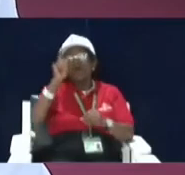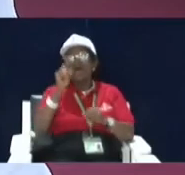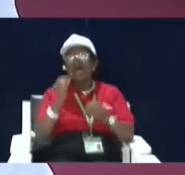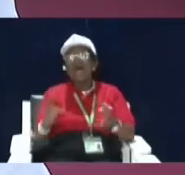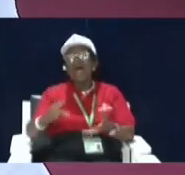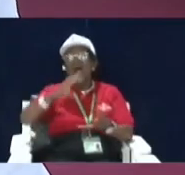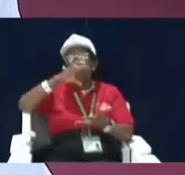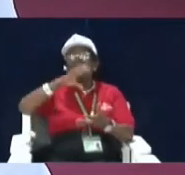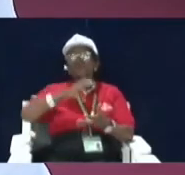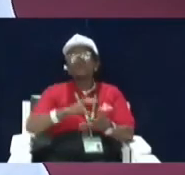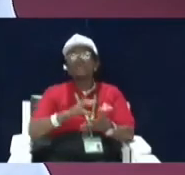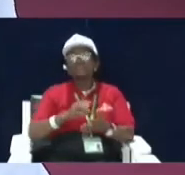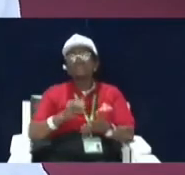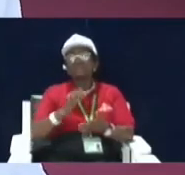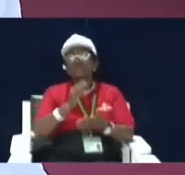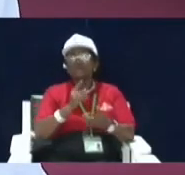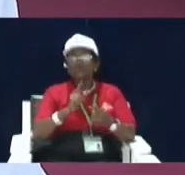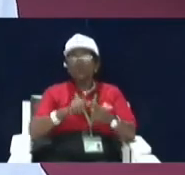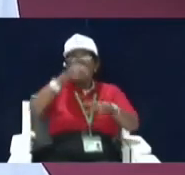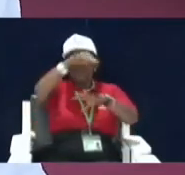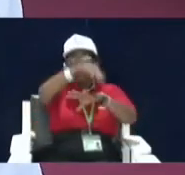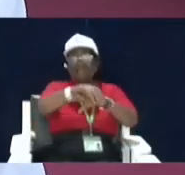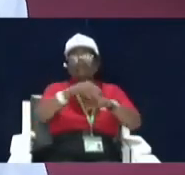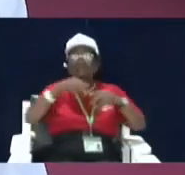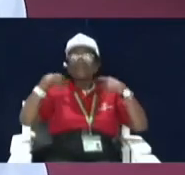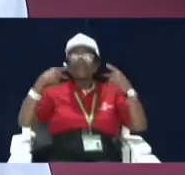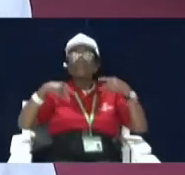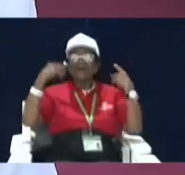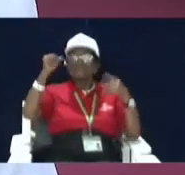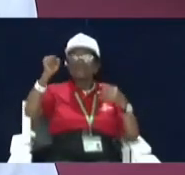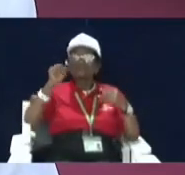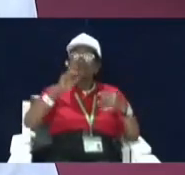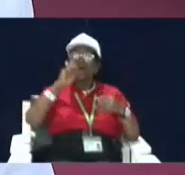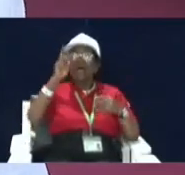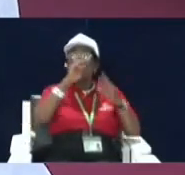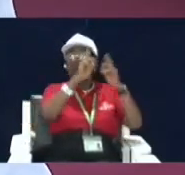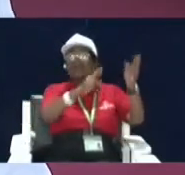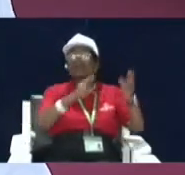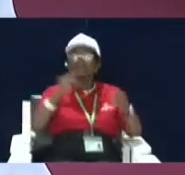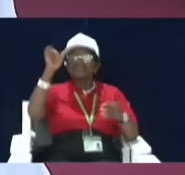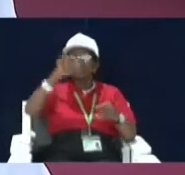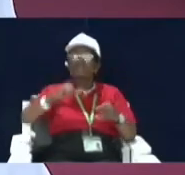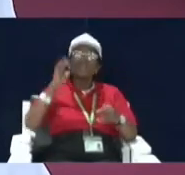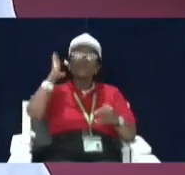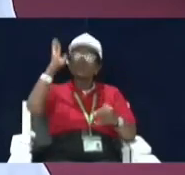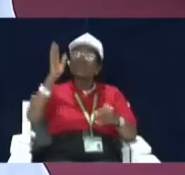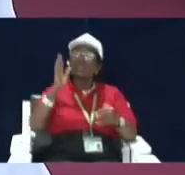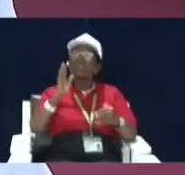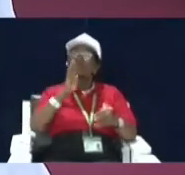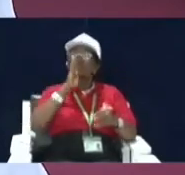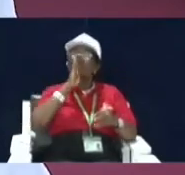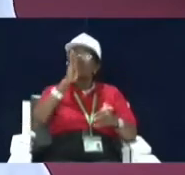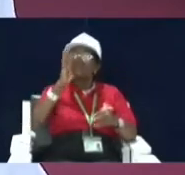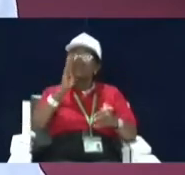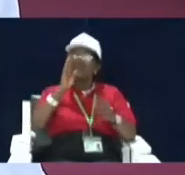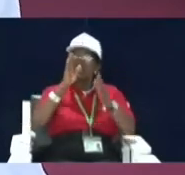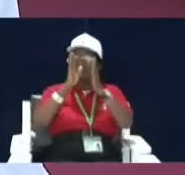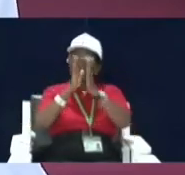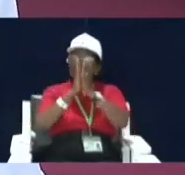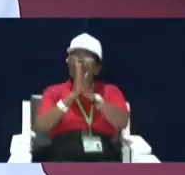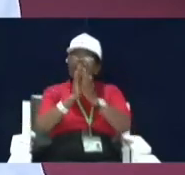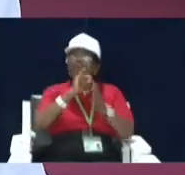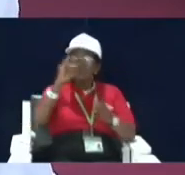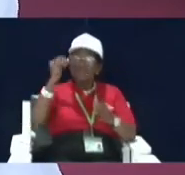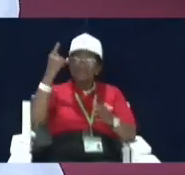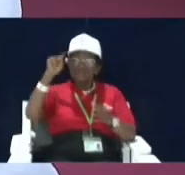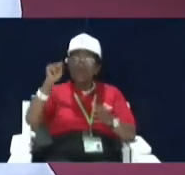my pastors are ready. They will be praying for every lady trusting God for the